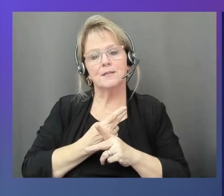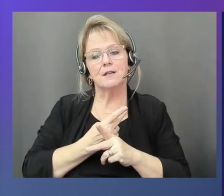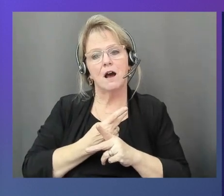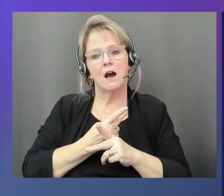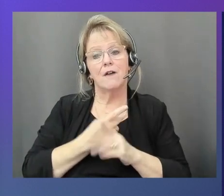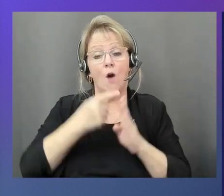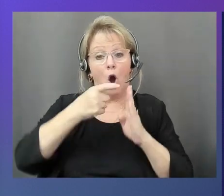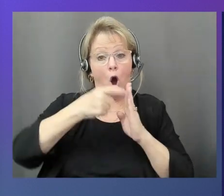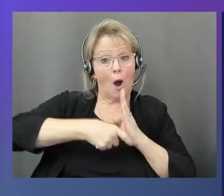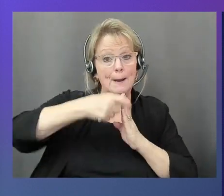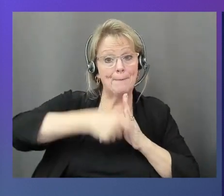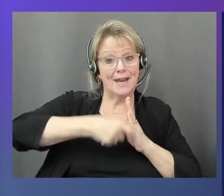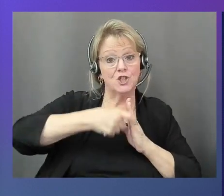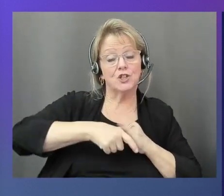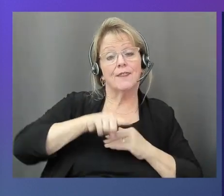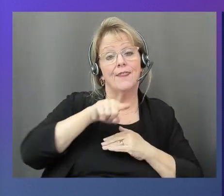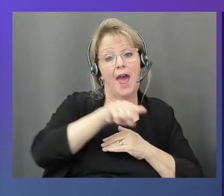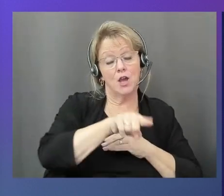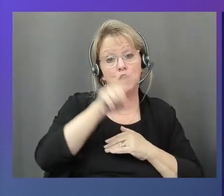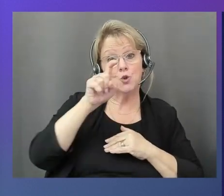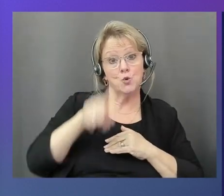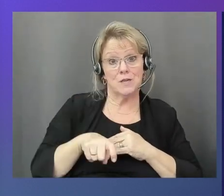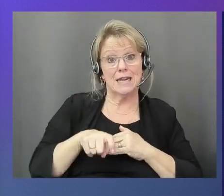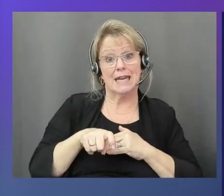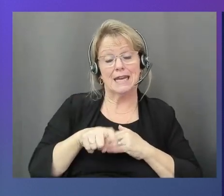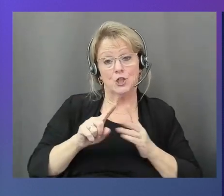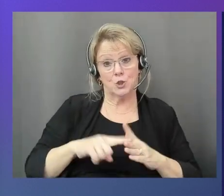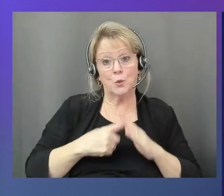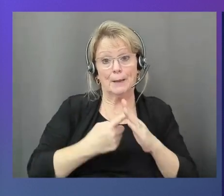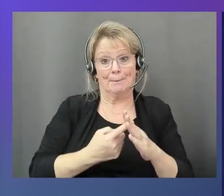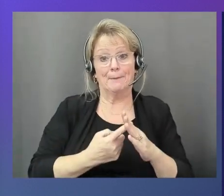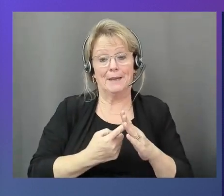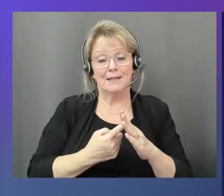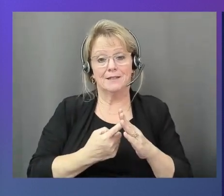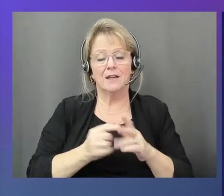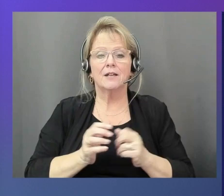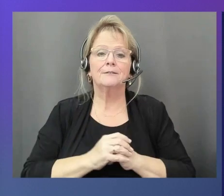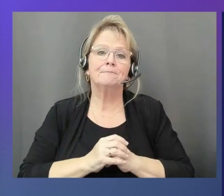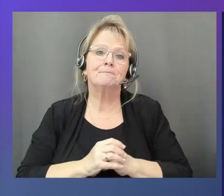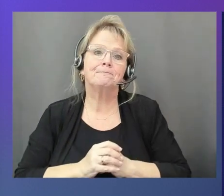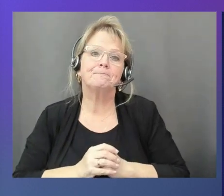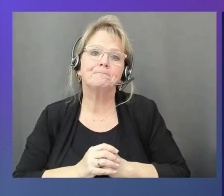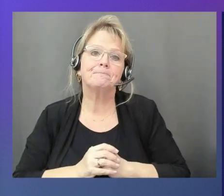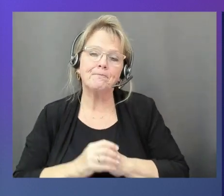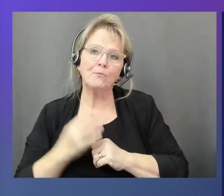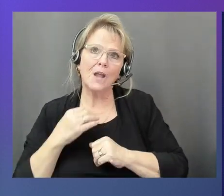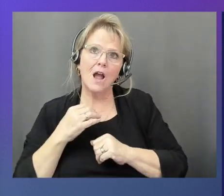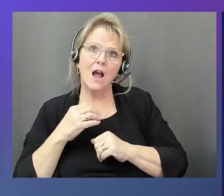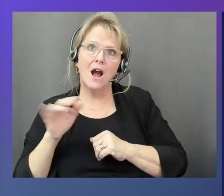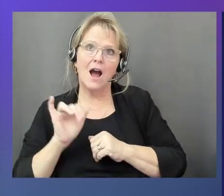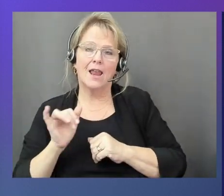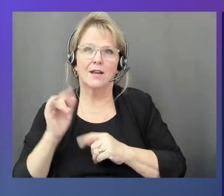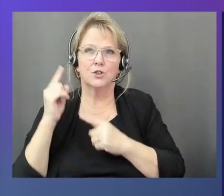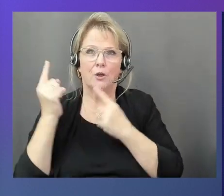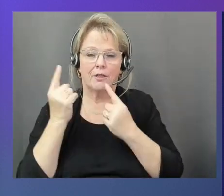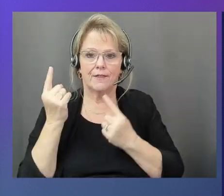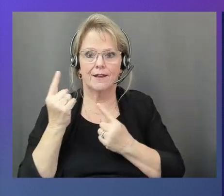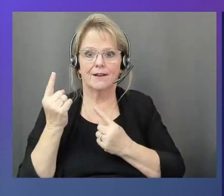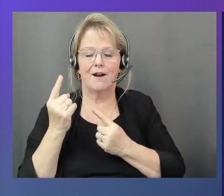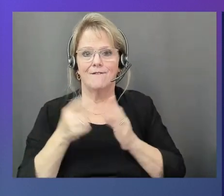that you need to implement. So I like to think of automating yourself out of a job,